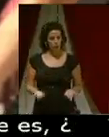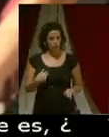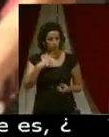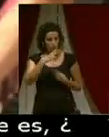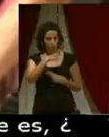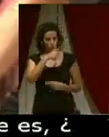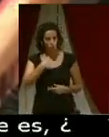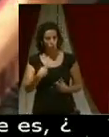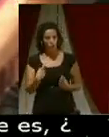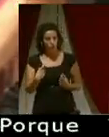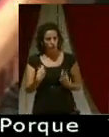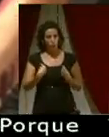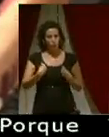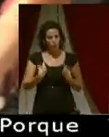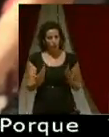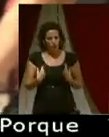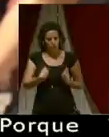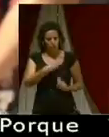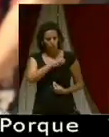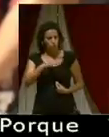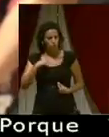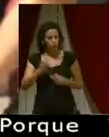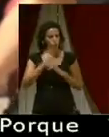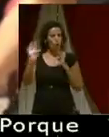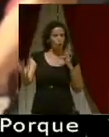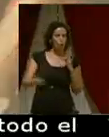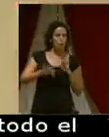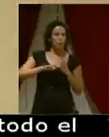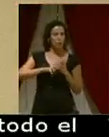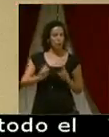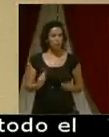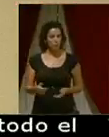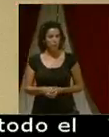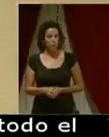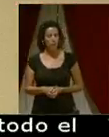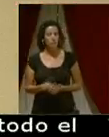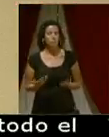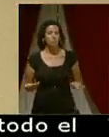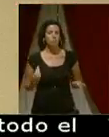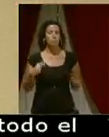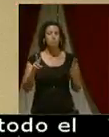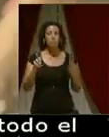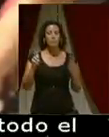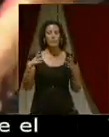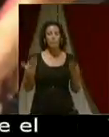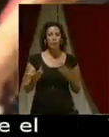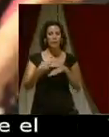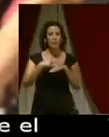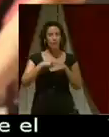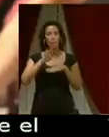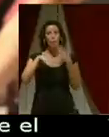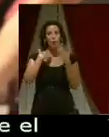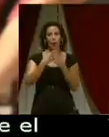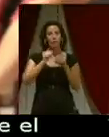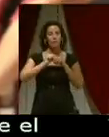to him, listen, it took me so long to report on this because I have a personal life. I